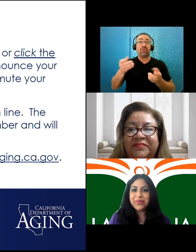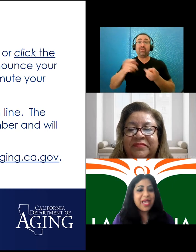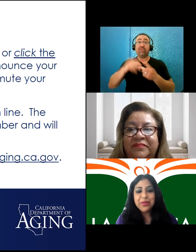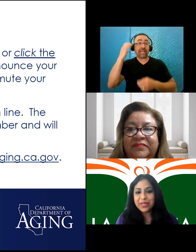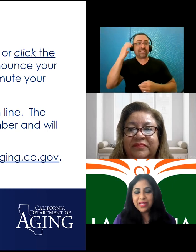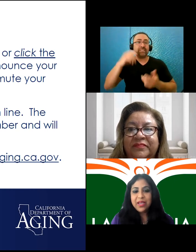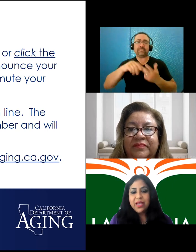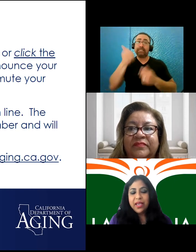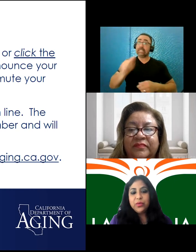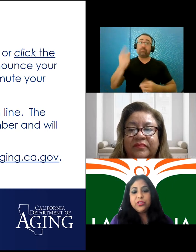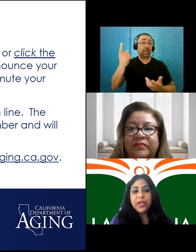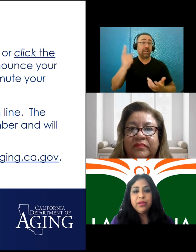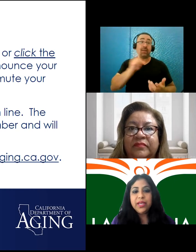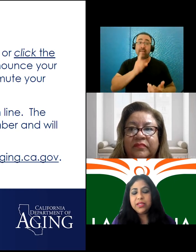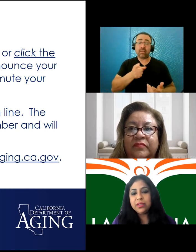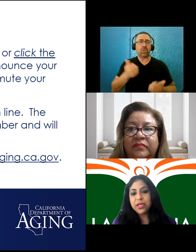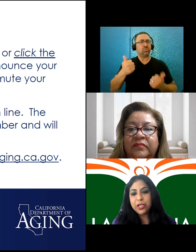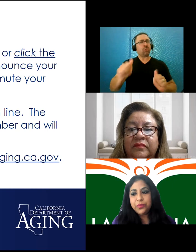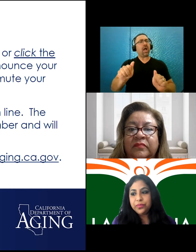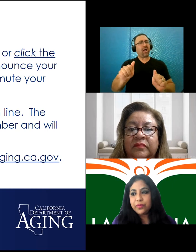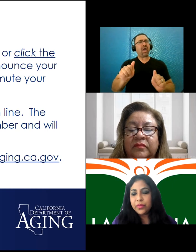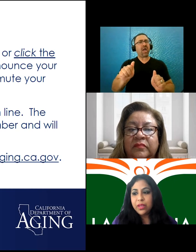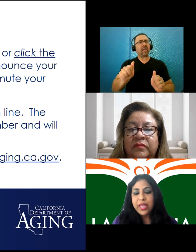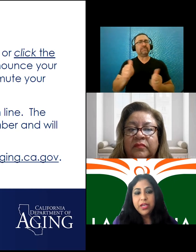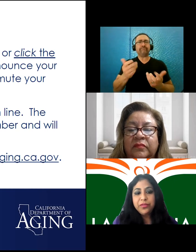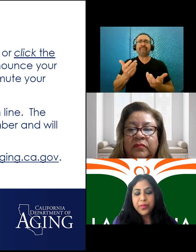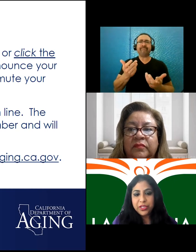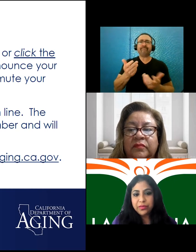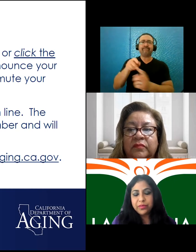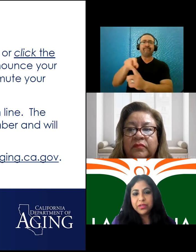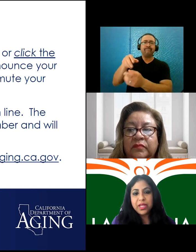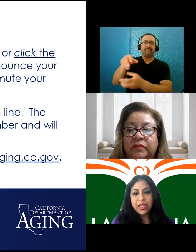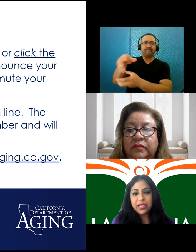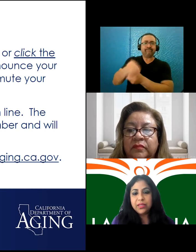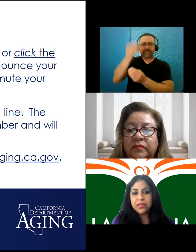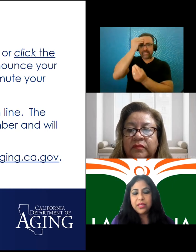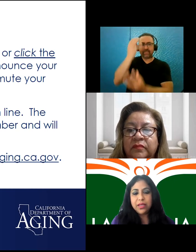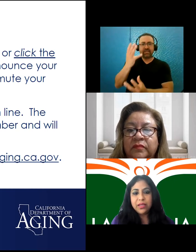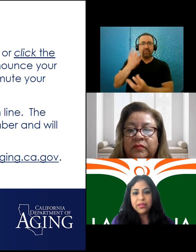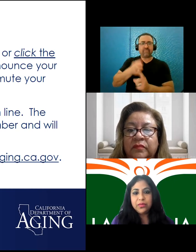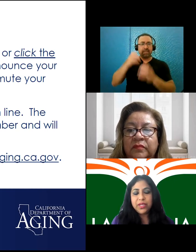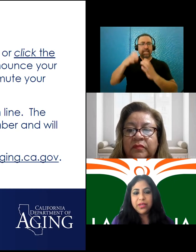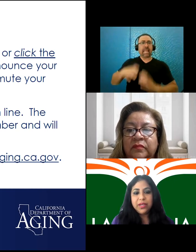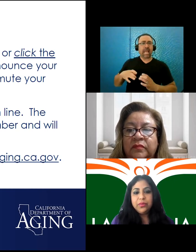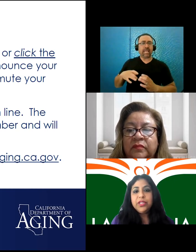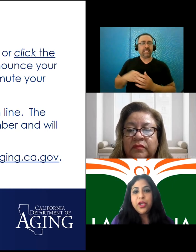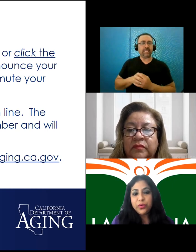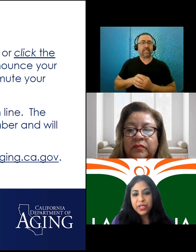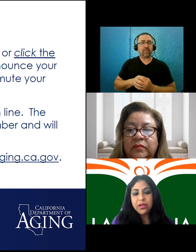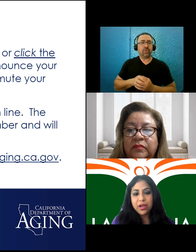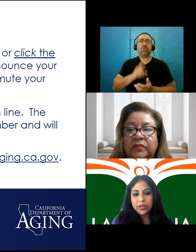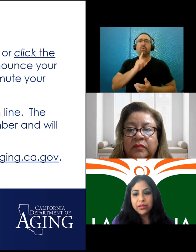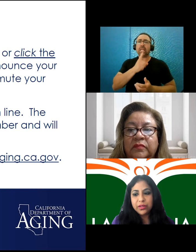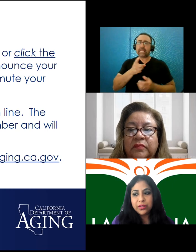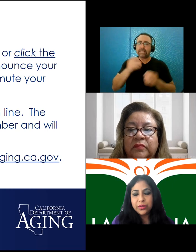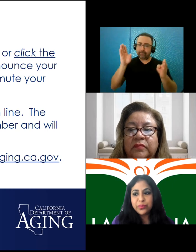cousin, it could be anybody. And we try to get that information from the client, and we really hone